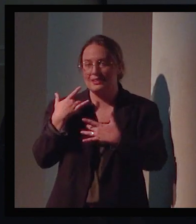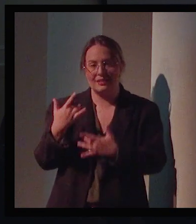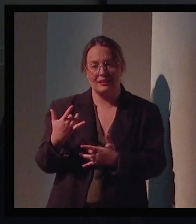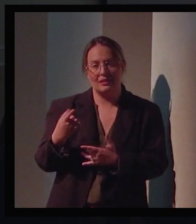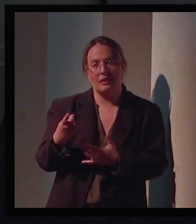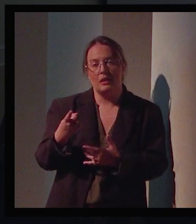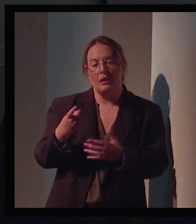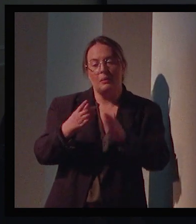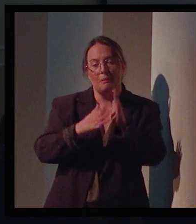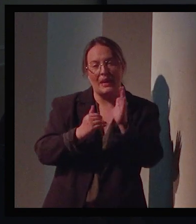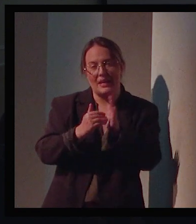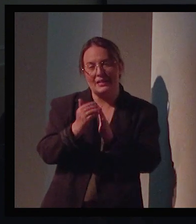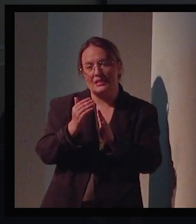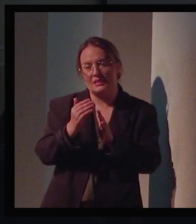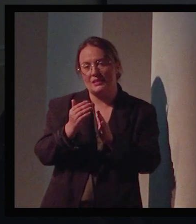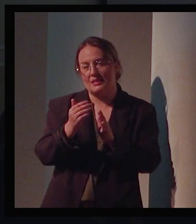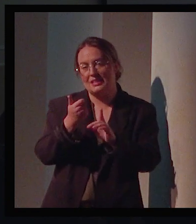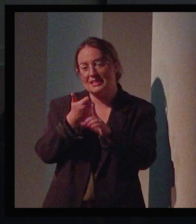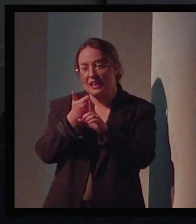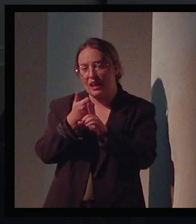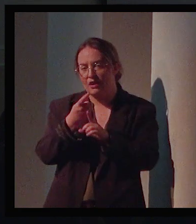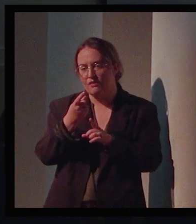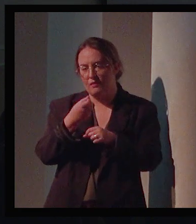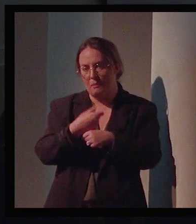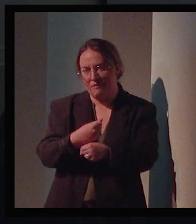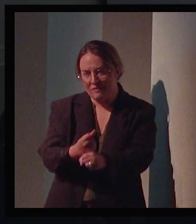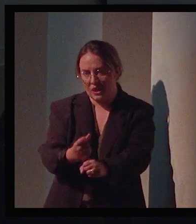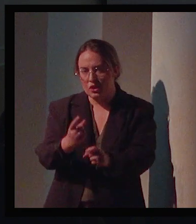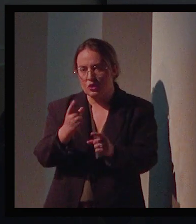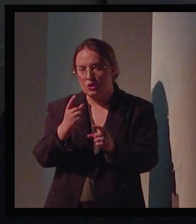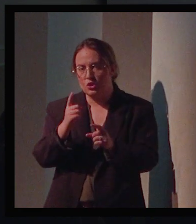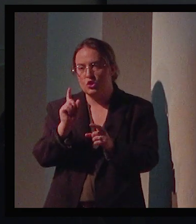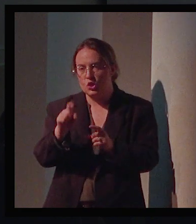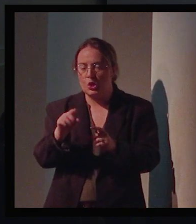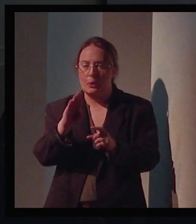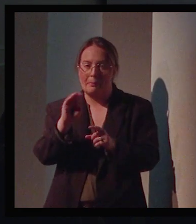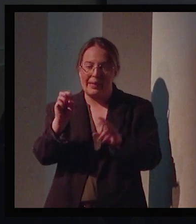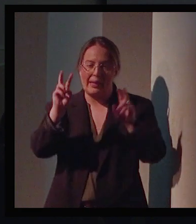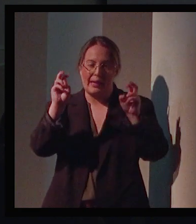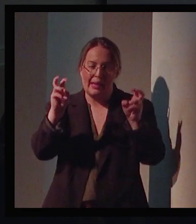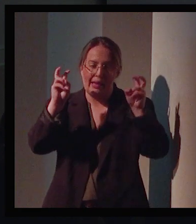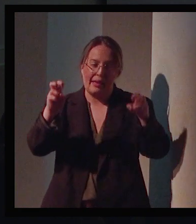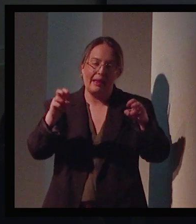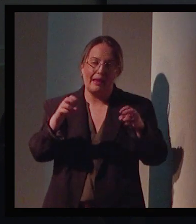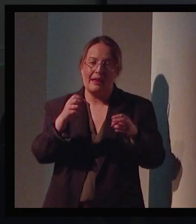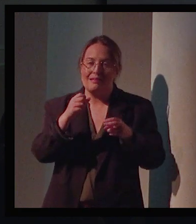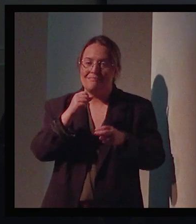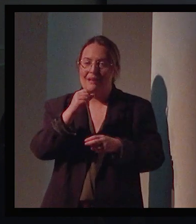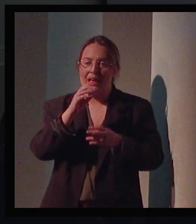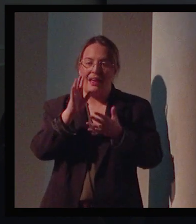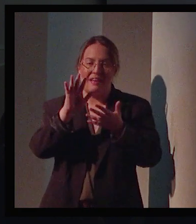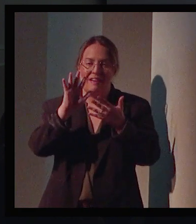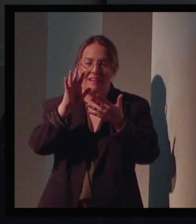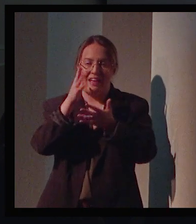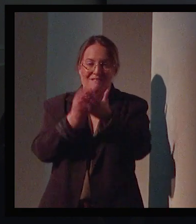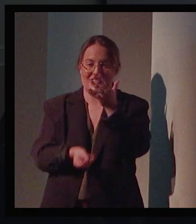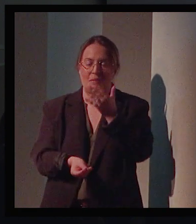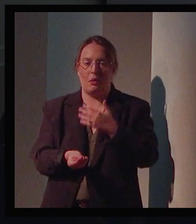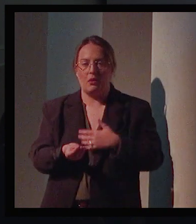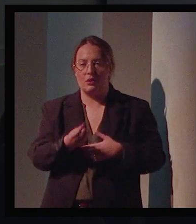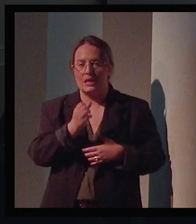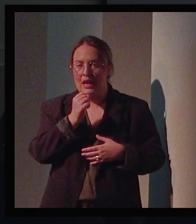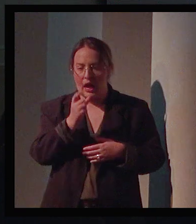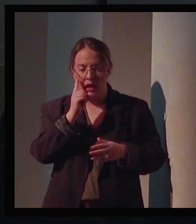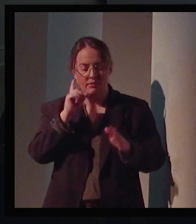manufacture, the paint itself, should be, in a sense, invisible and should not call attention to itself. Since